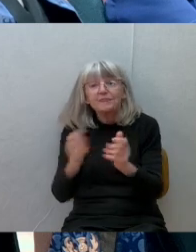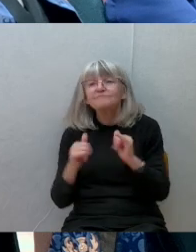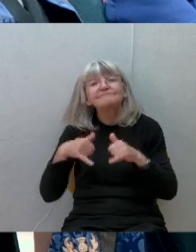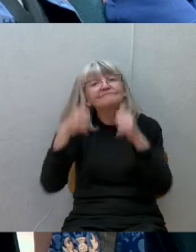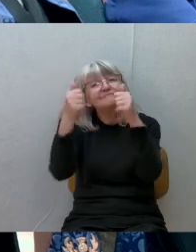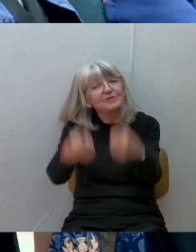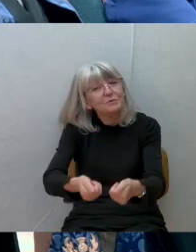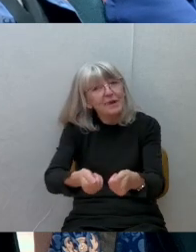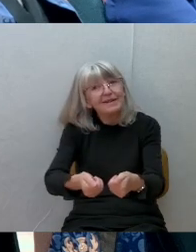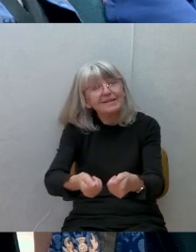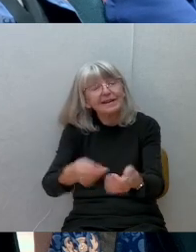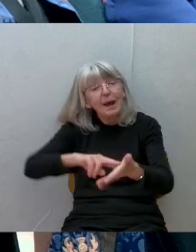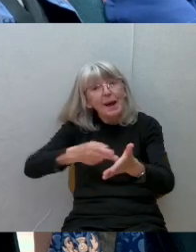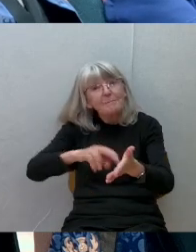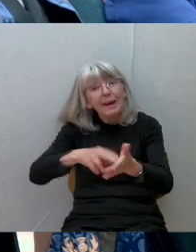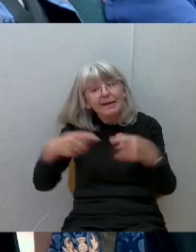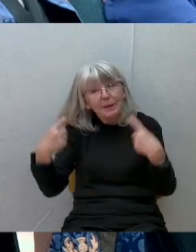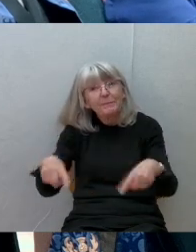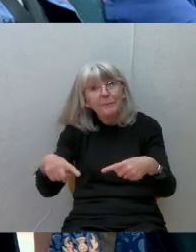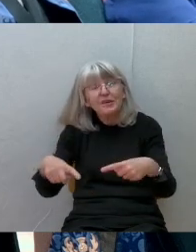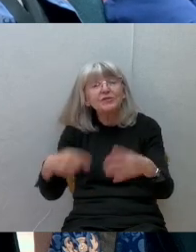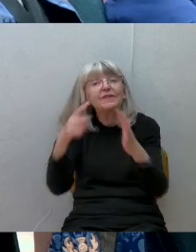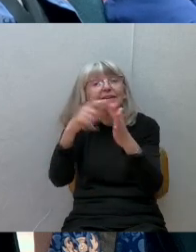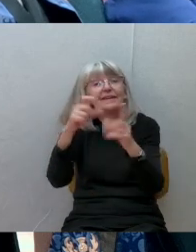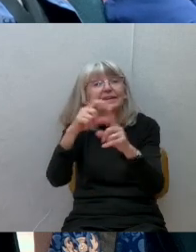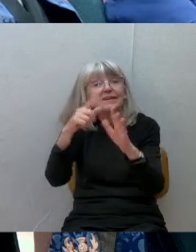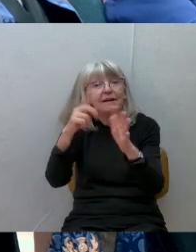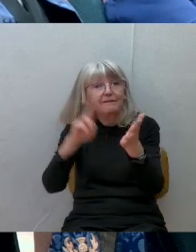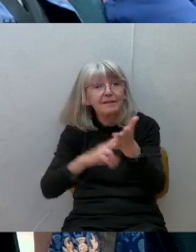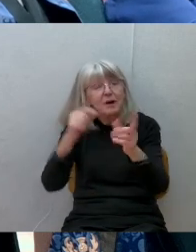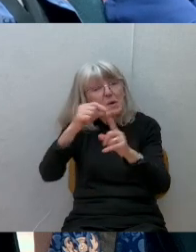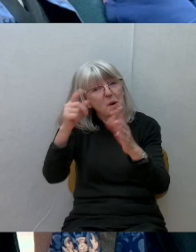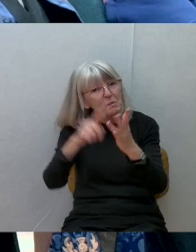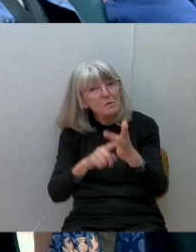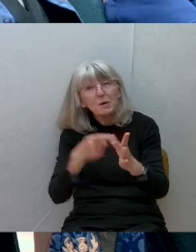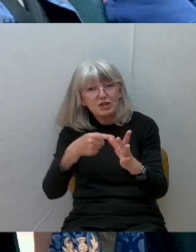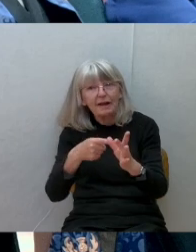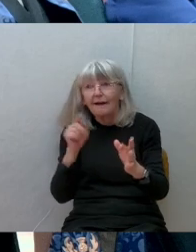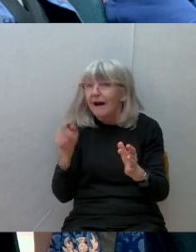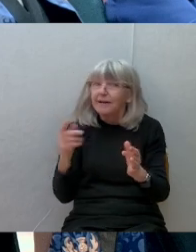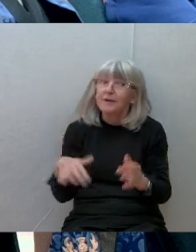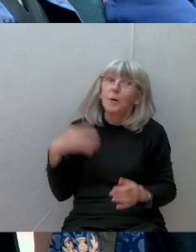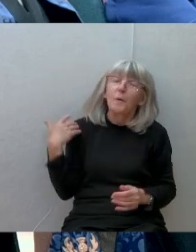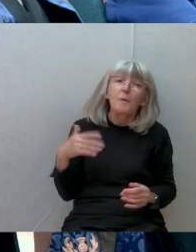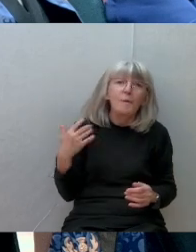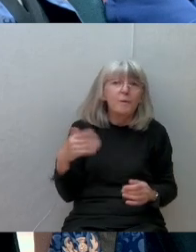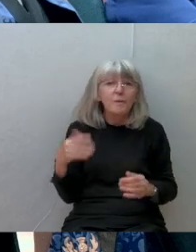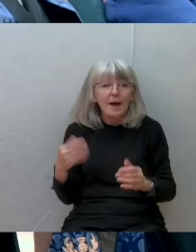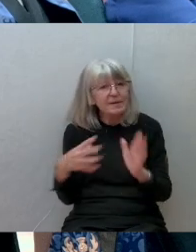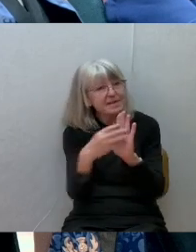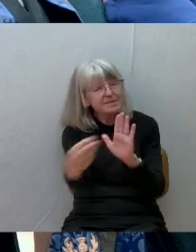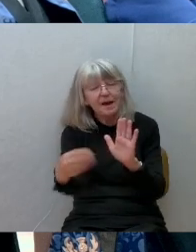the Eden Project here in Dundee. It's shining a beacon on the future of sustainability, and our university are really